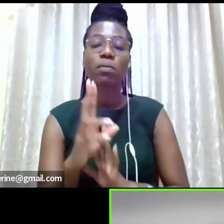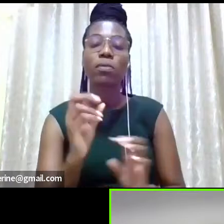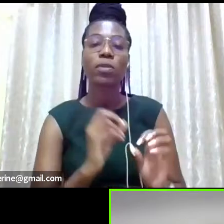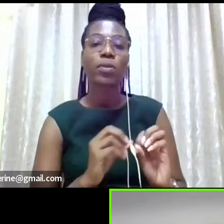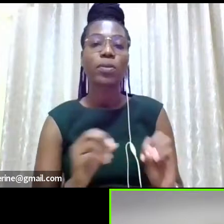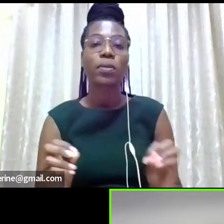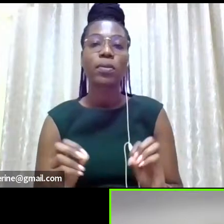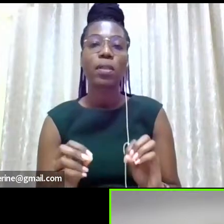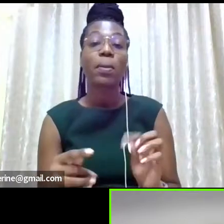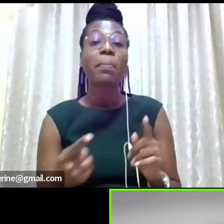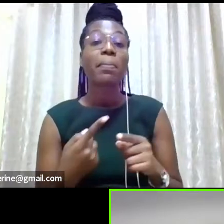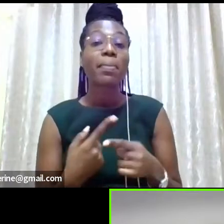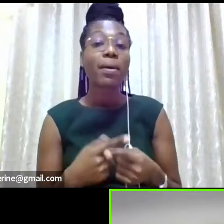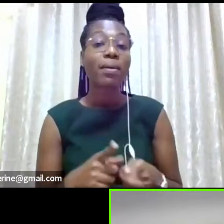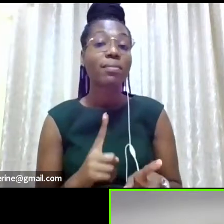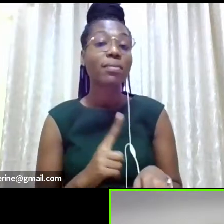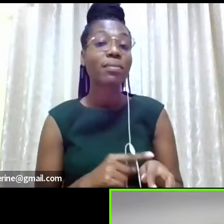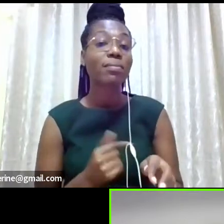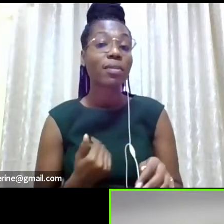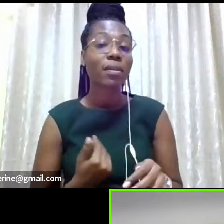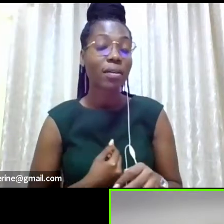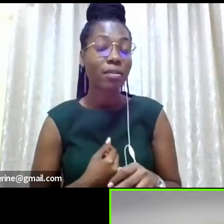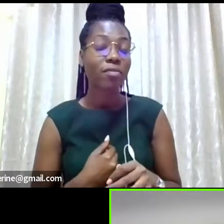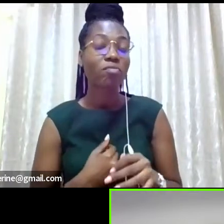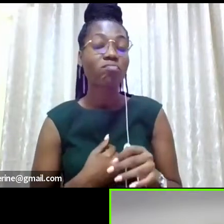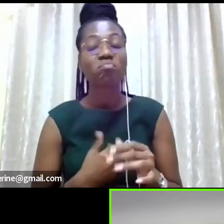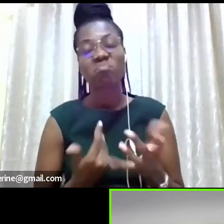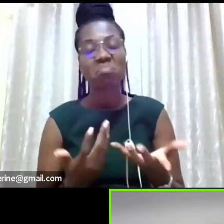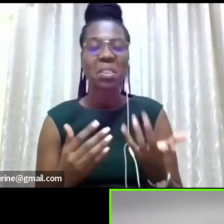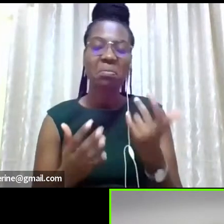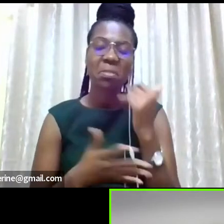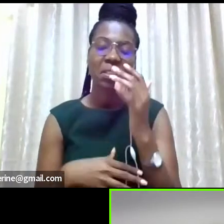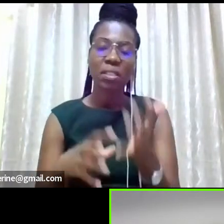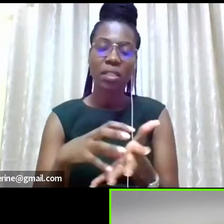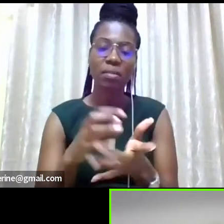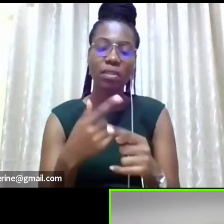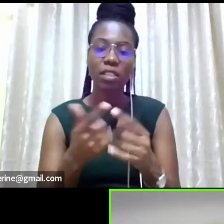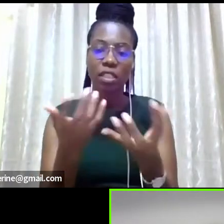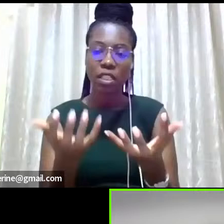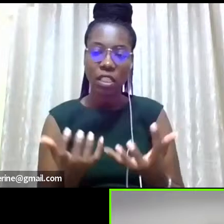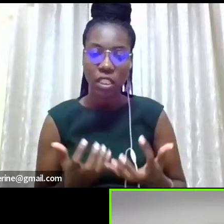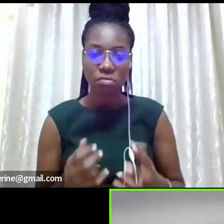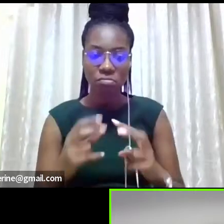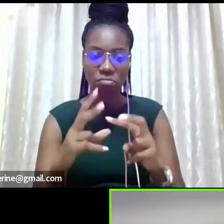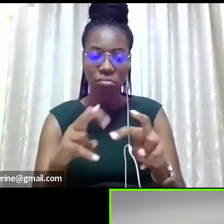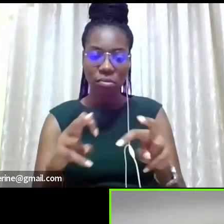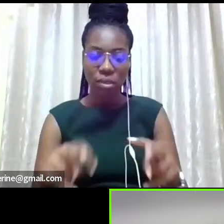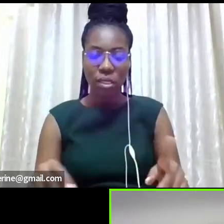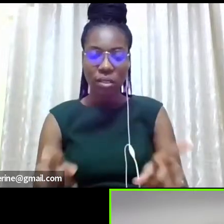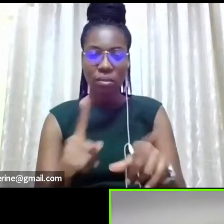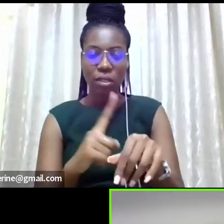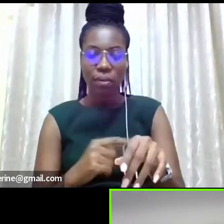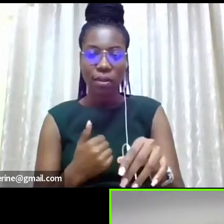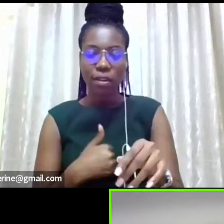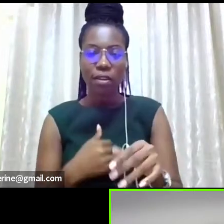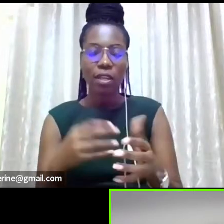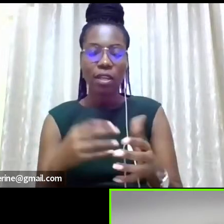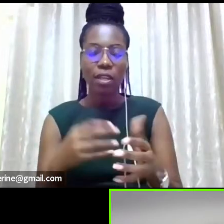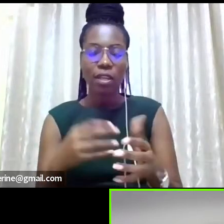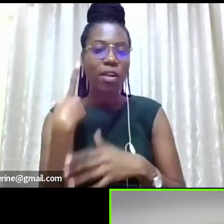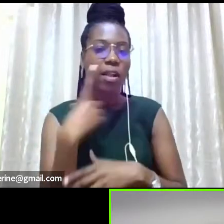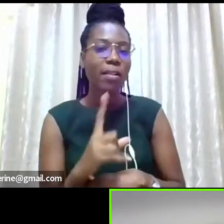you have a fraud case, for example, and it requires investigation and it's also a case of what do we